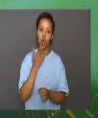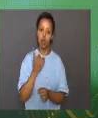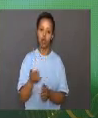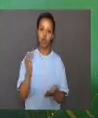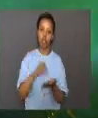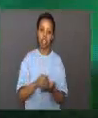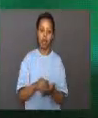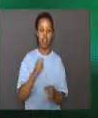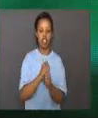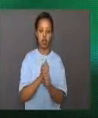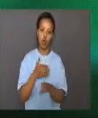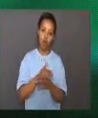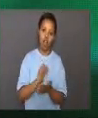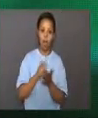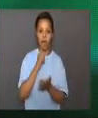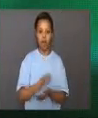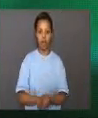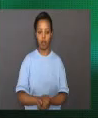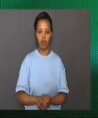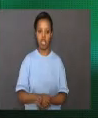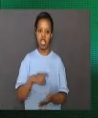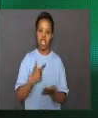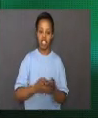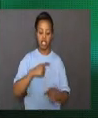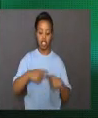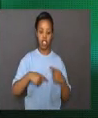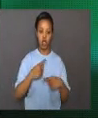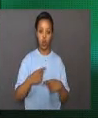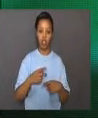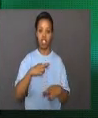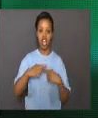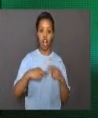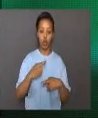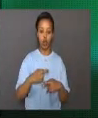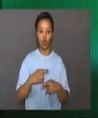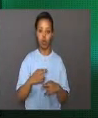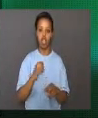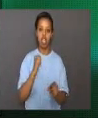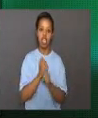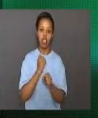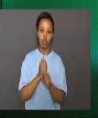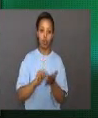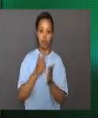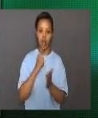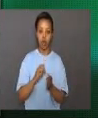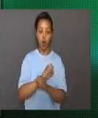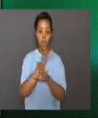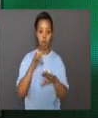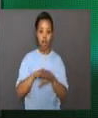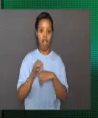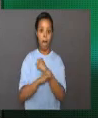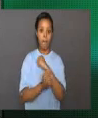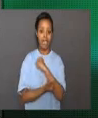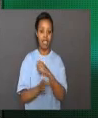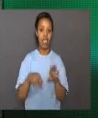well. The sequence of reactions that take place in the light-independent